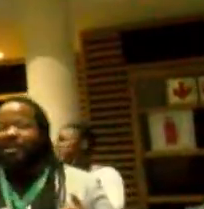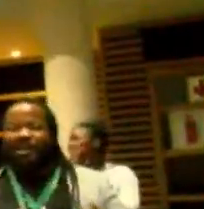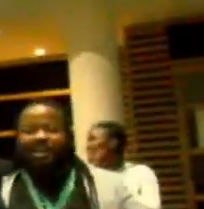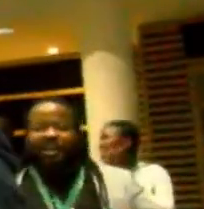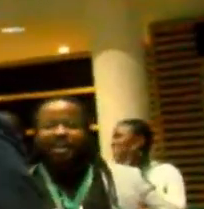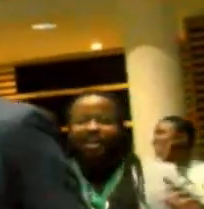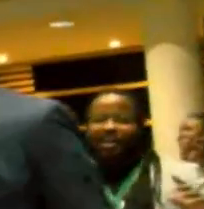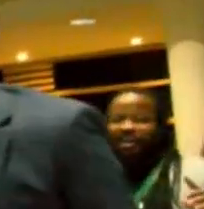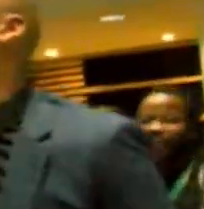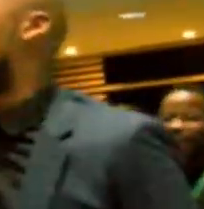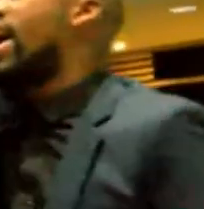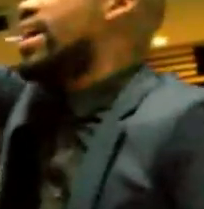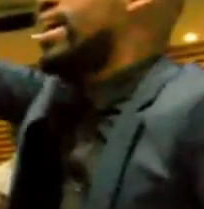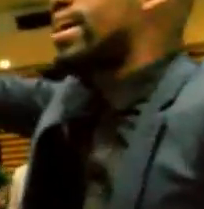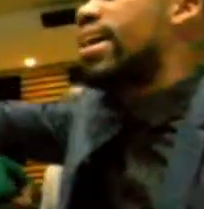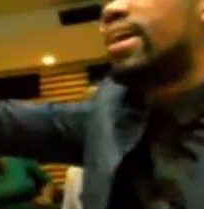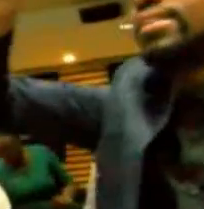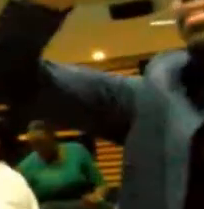foreign